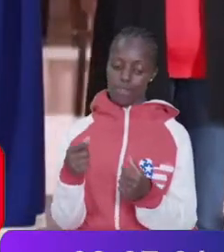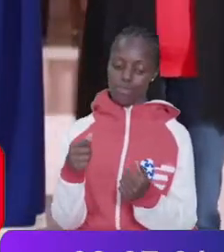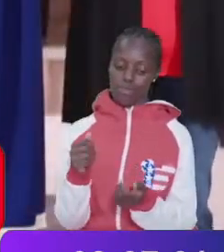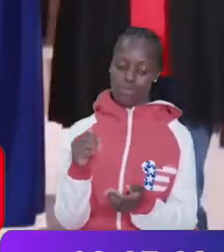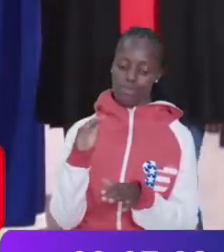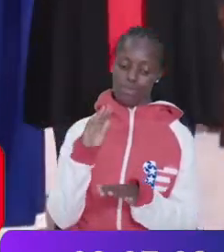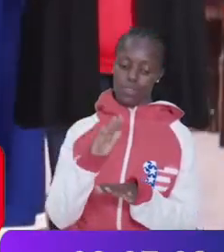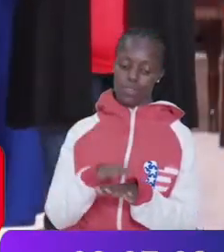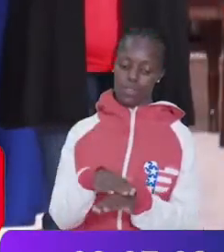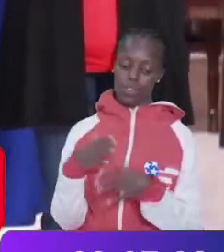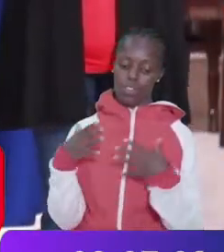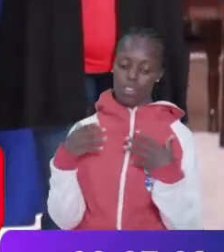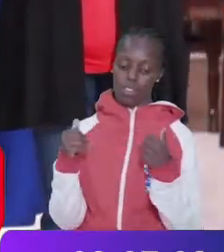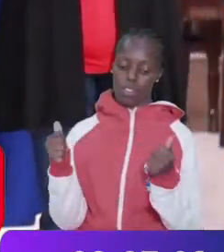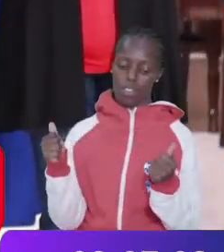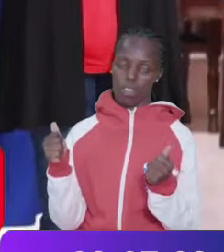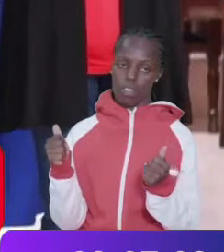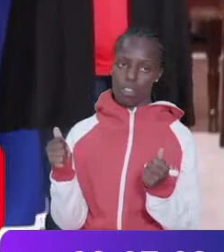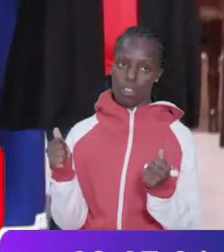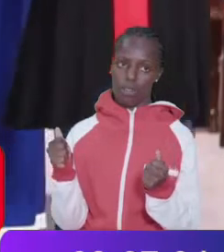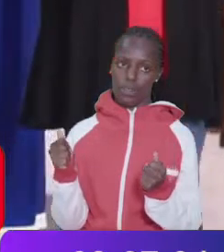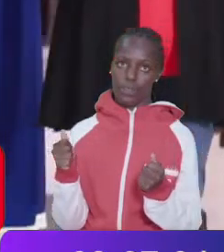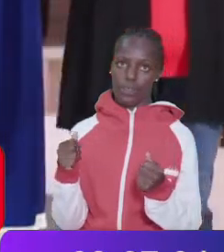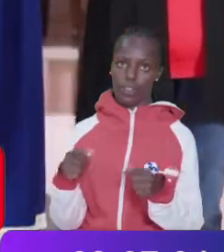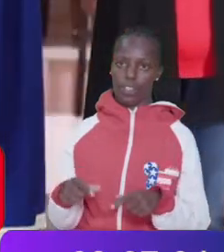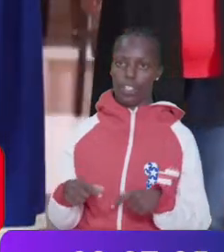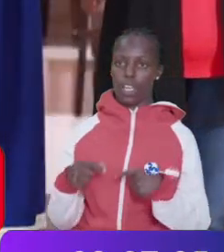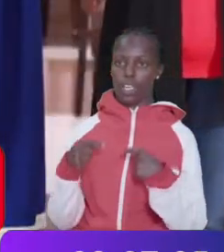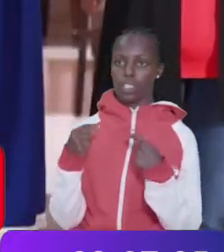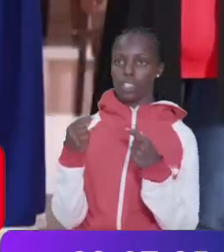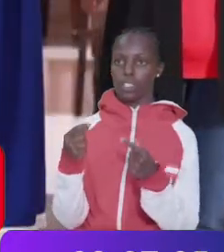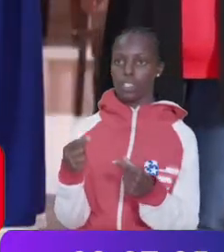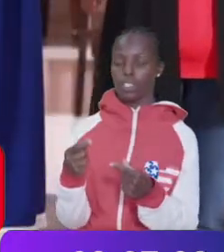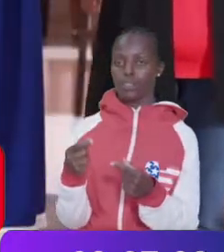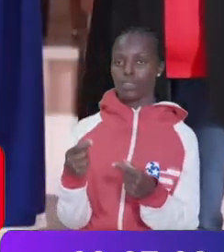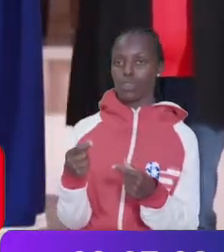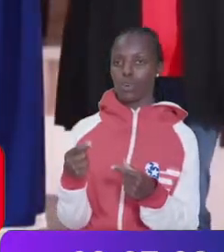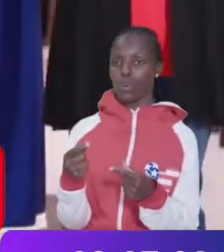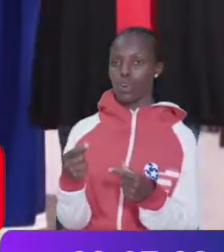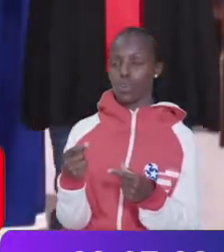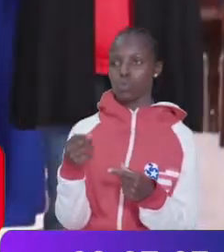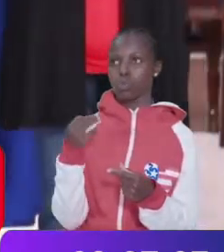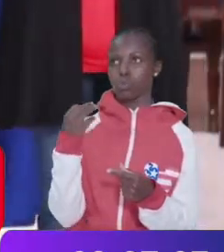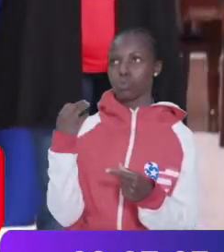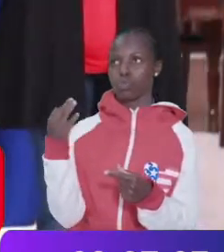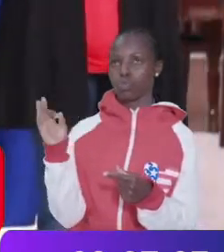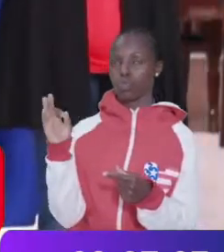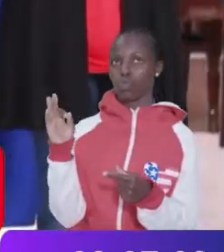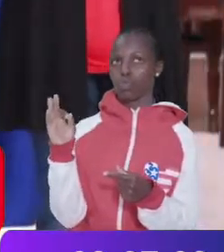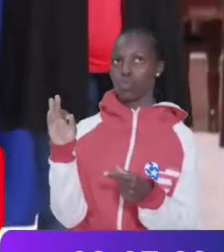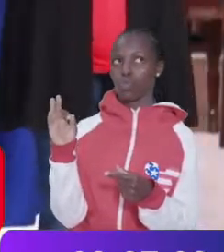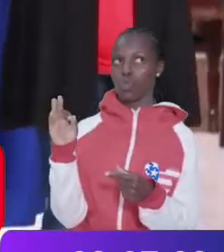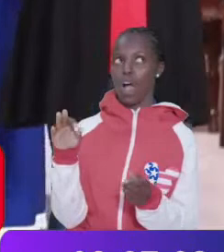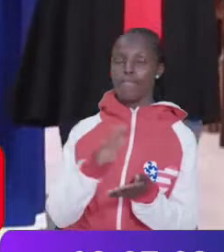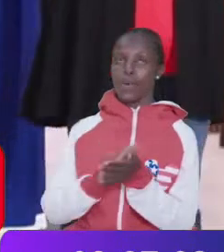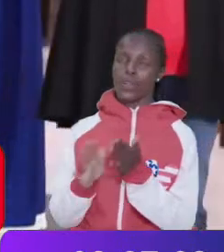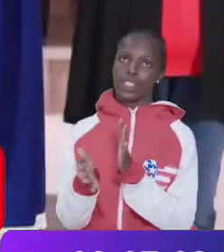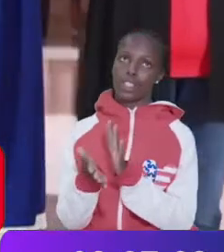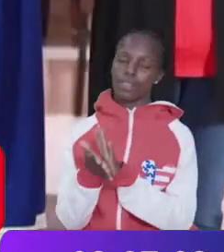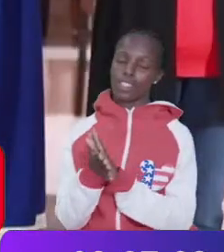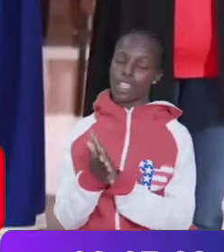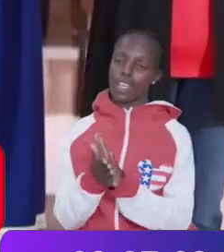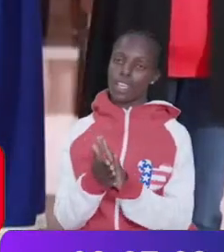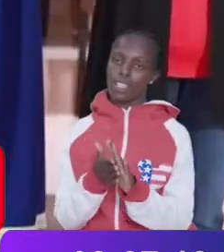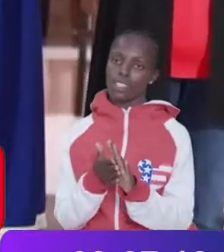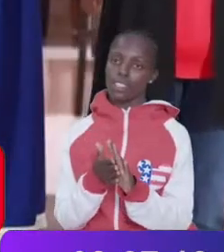you, Jesus. Thank you, Jesus. Thank you, Jesus. For dying on the cross for